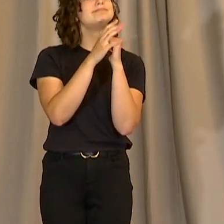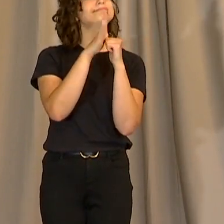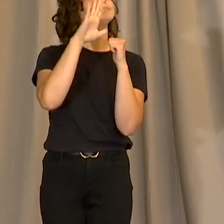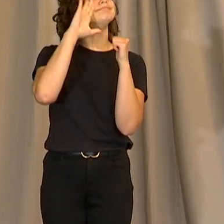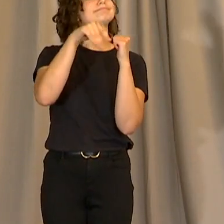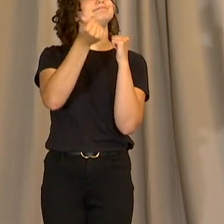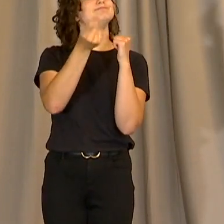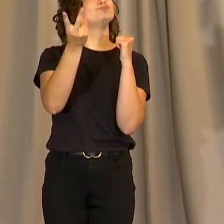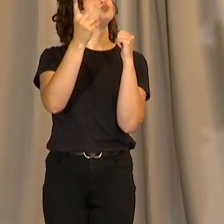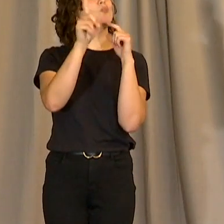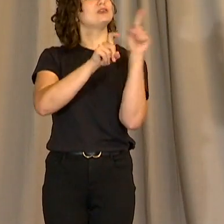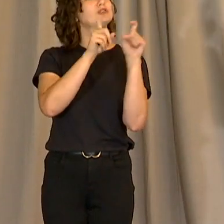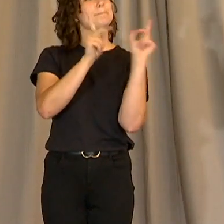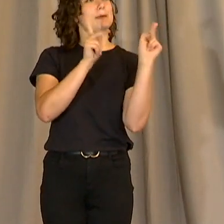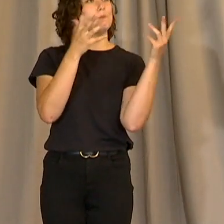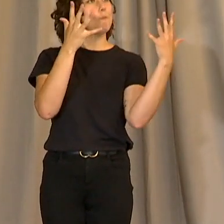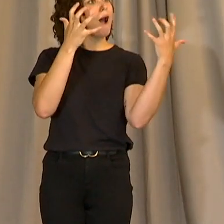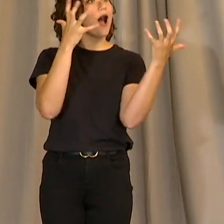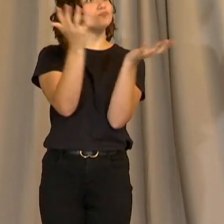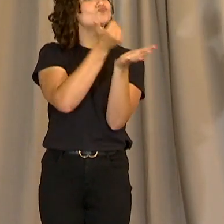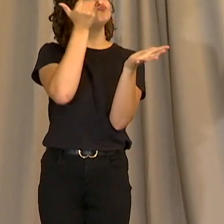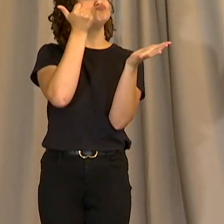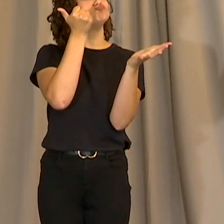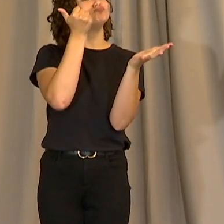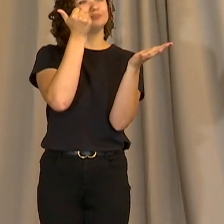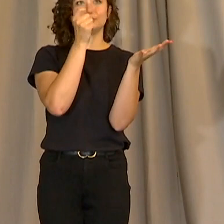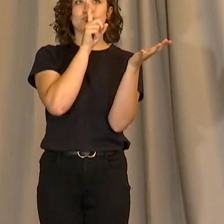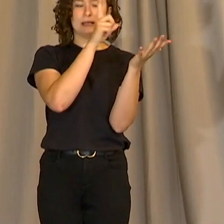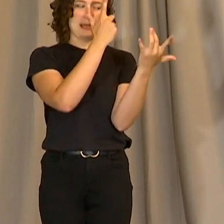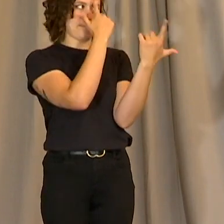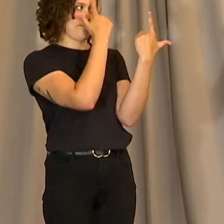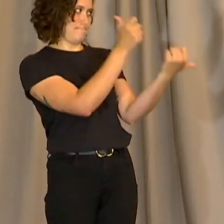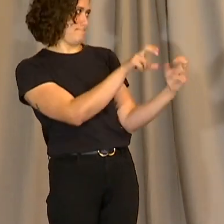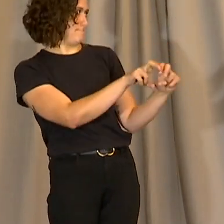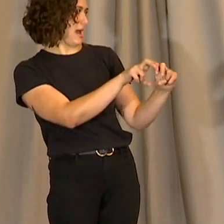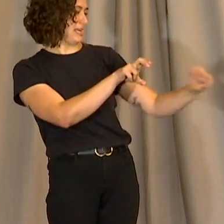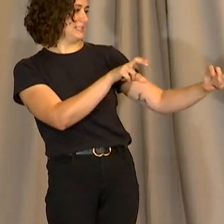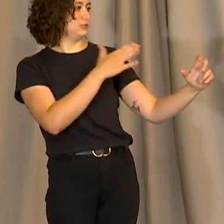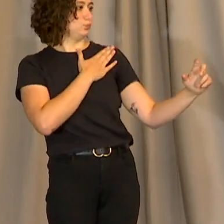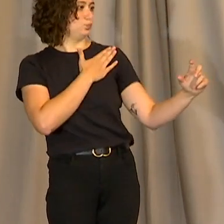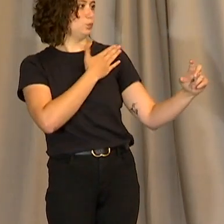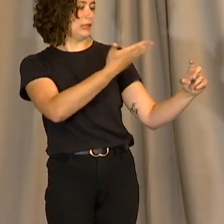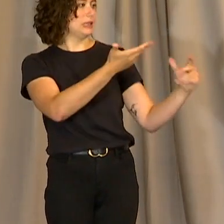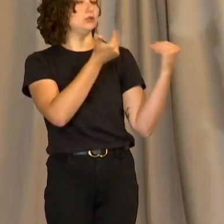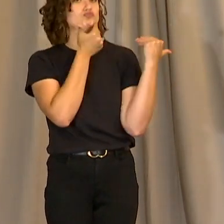that people maybe wanted to get in, and that's really up to you all if you're willing